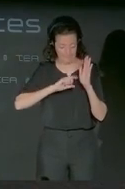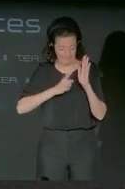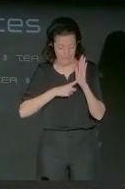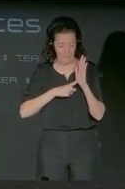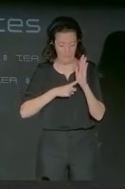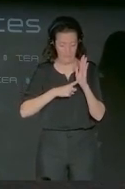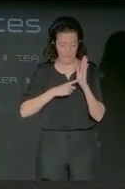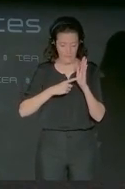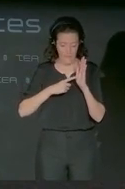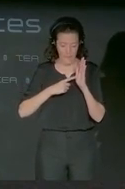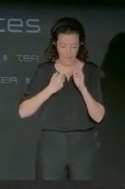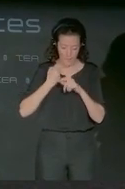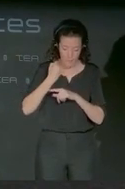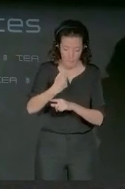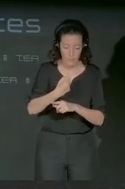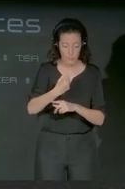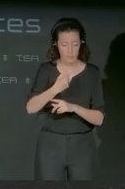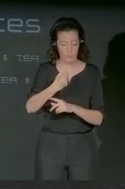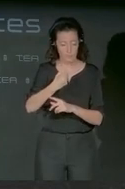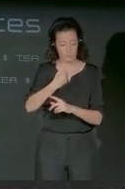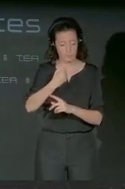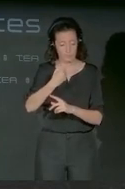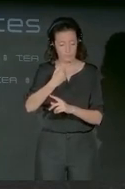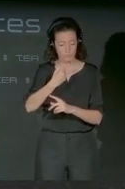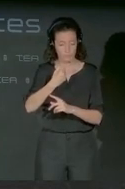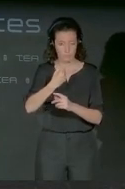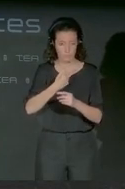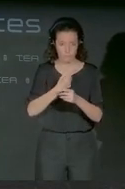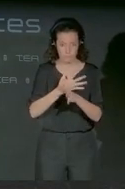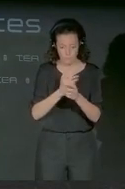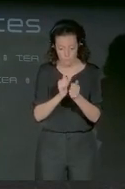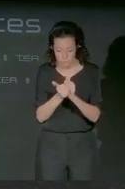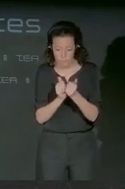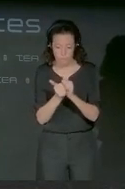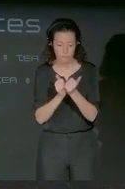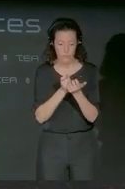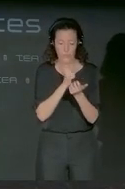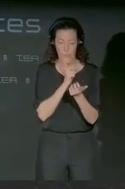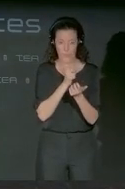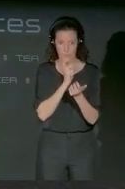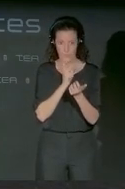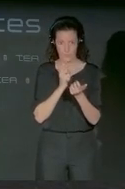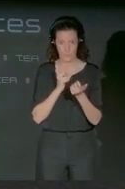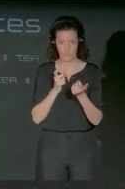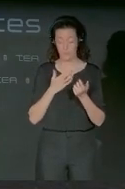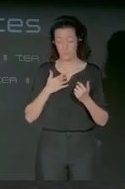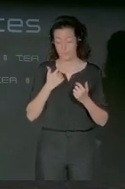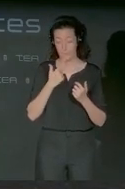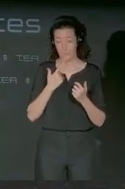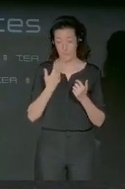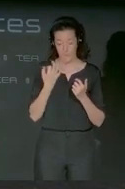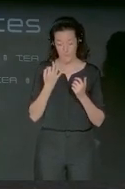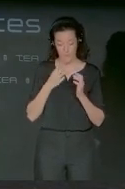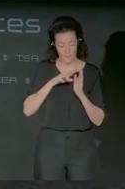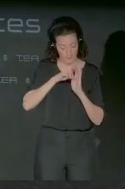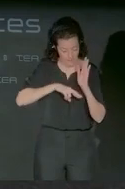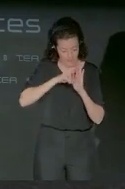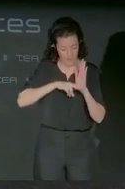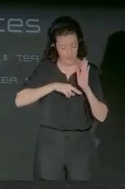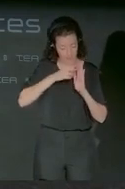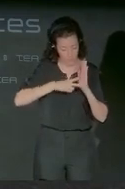and making sure that regulation is appropriate for the video game industry. As was already mentioned as well,